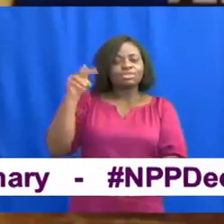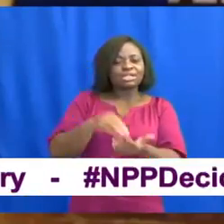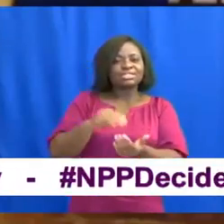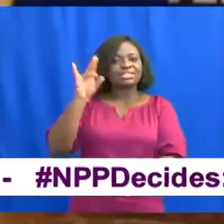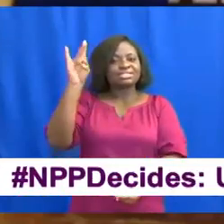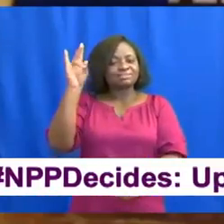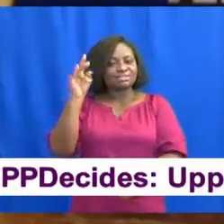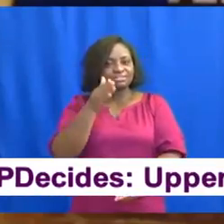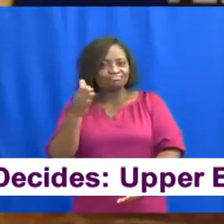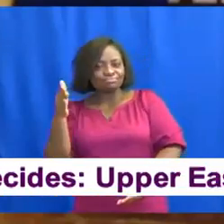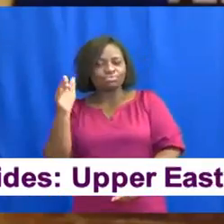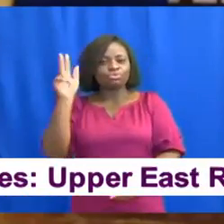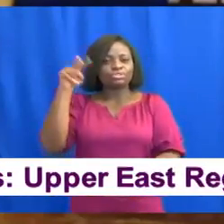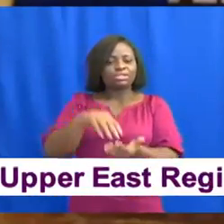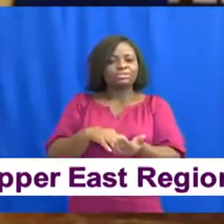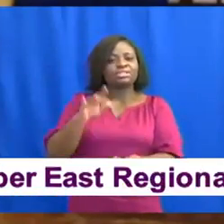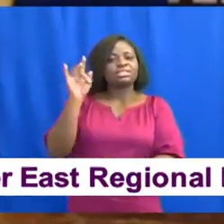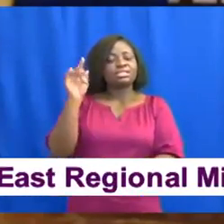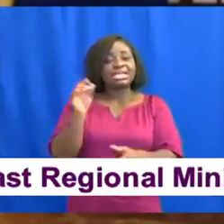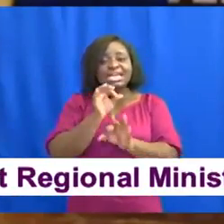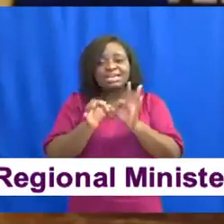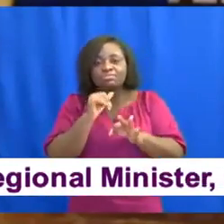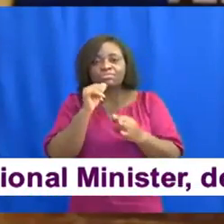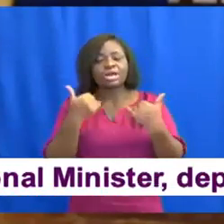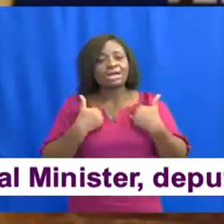2019 without this policy in place.